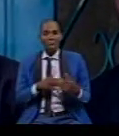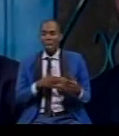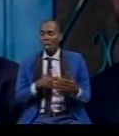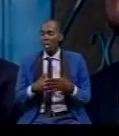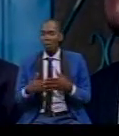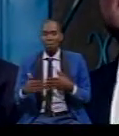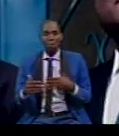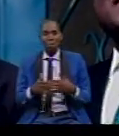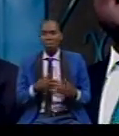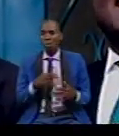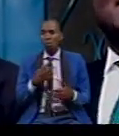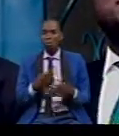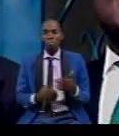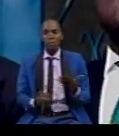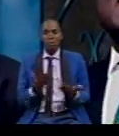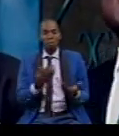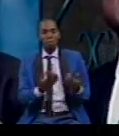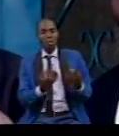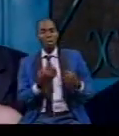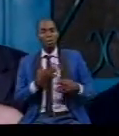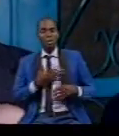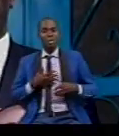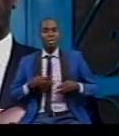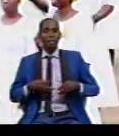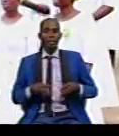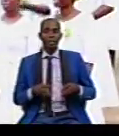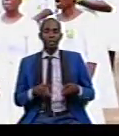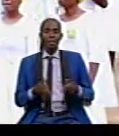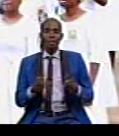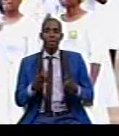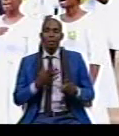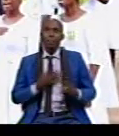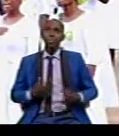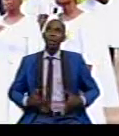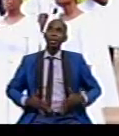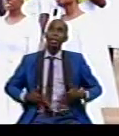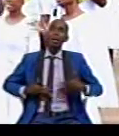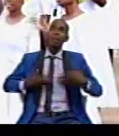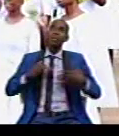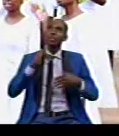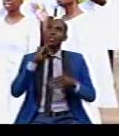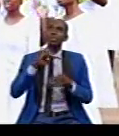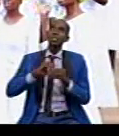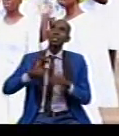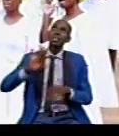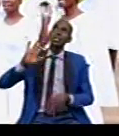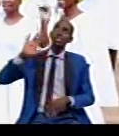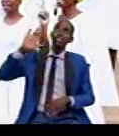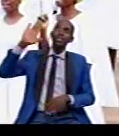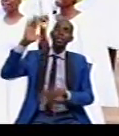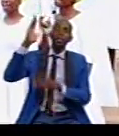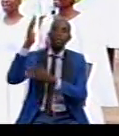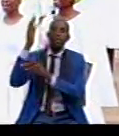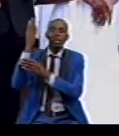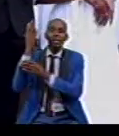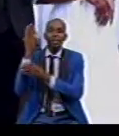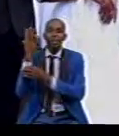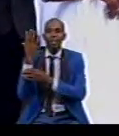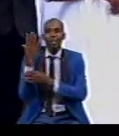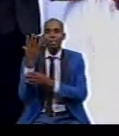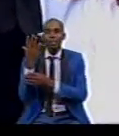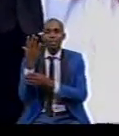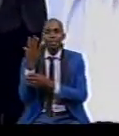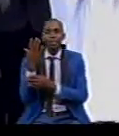curtain, behind the door, and we think because our neighbor will not see,